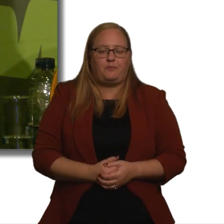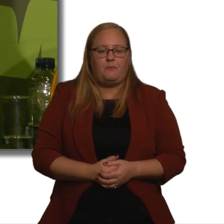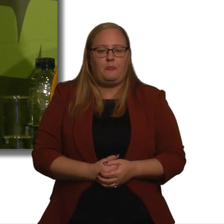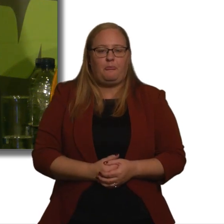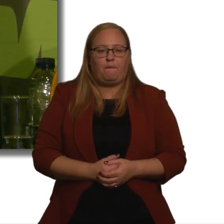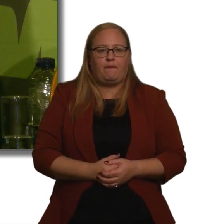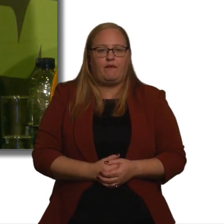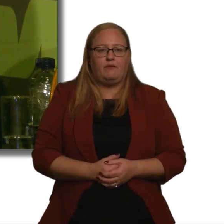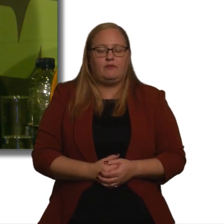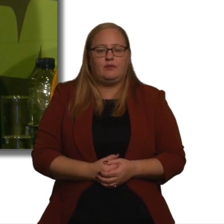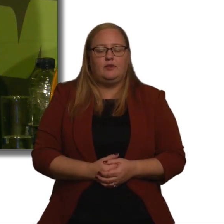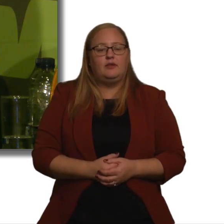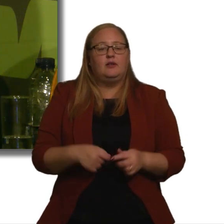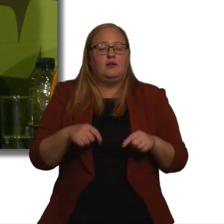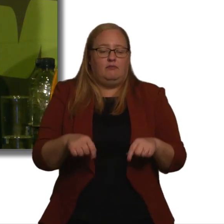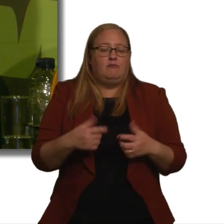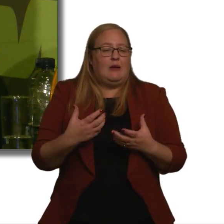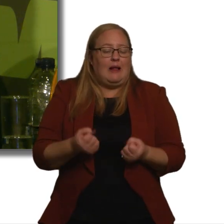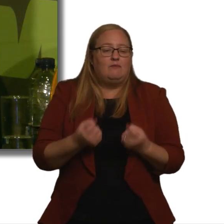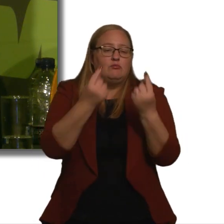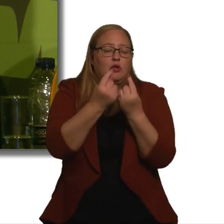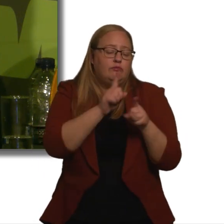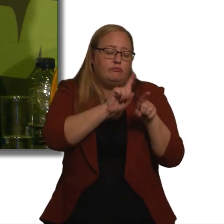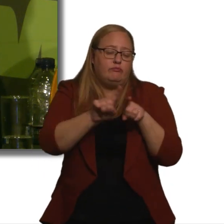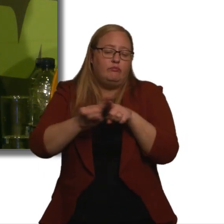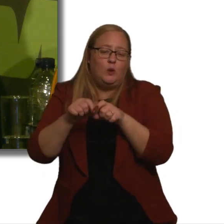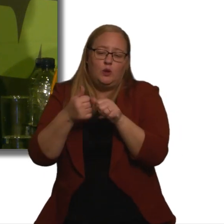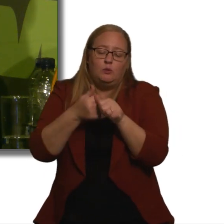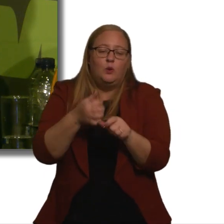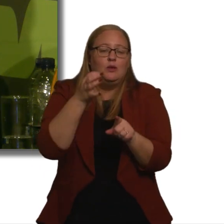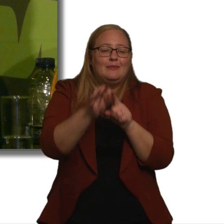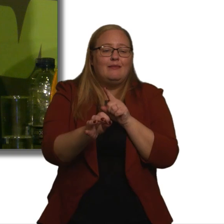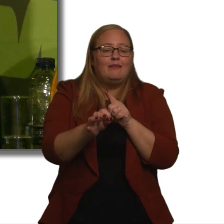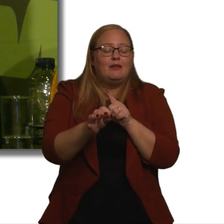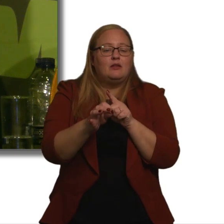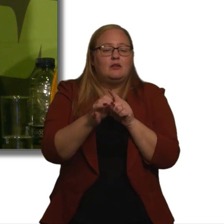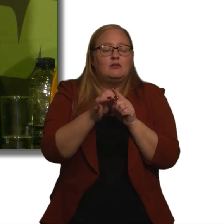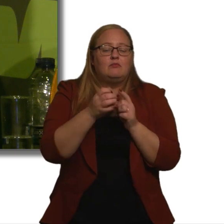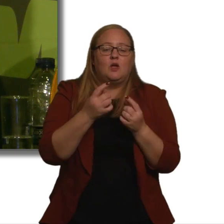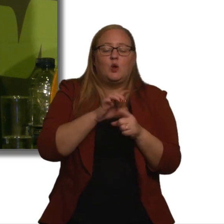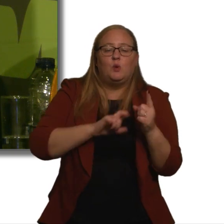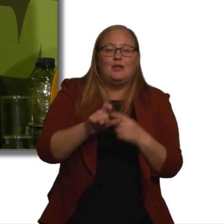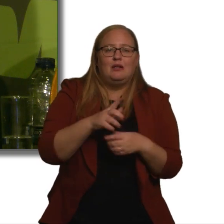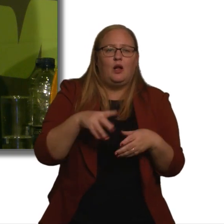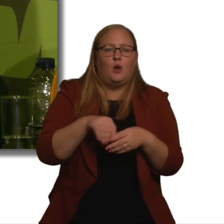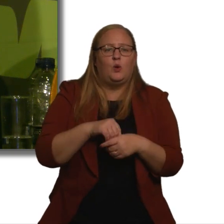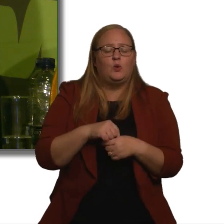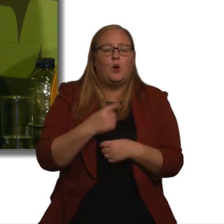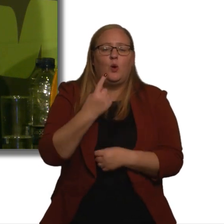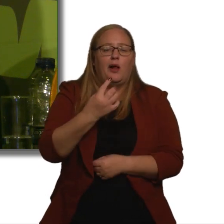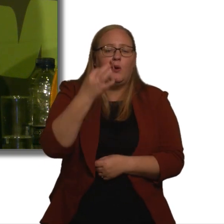We stock many products to support communities, including One Water, a range of